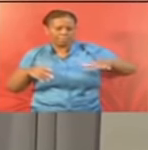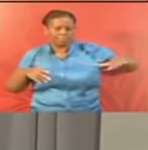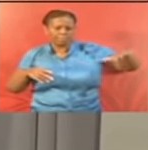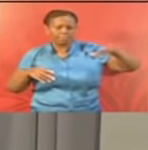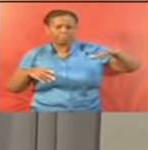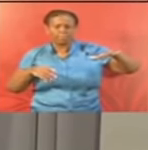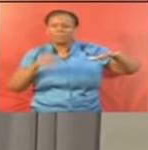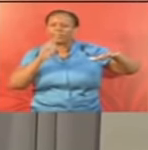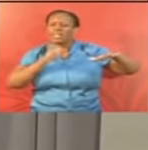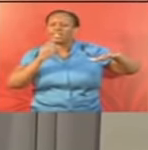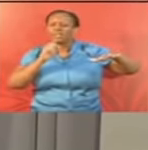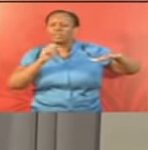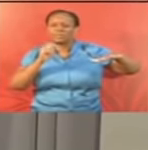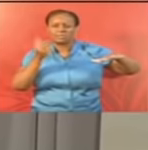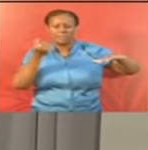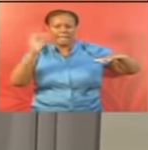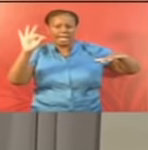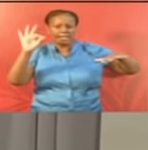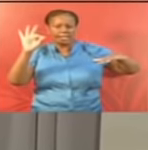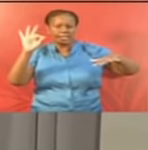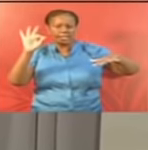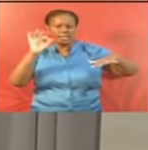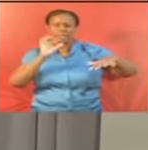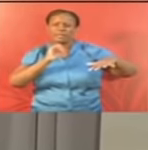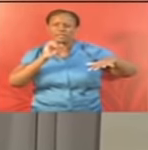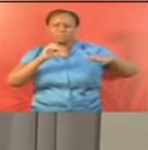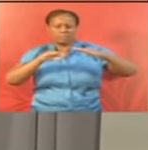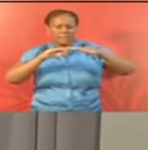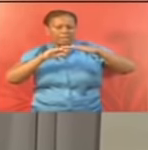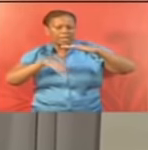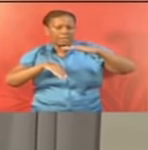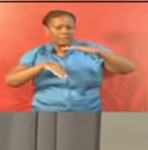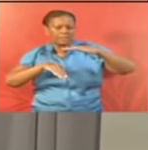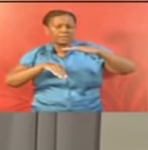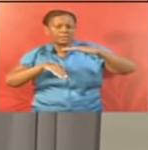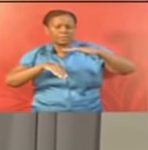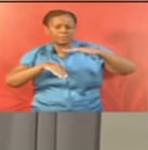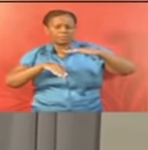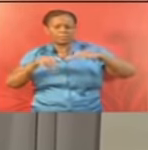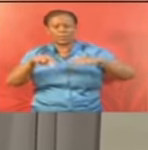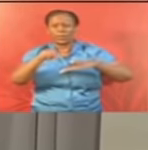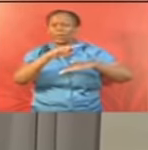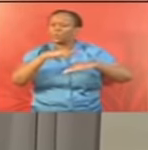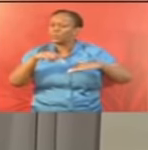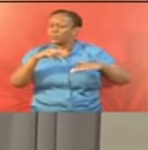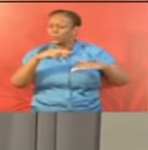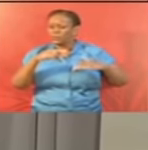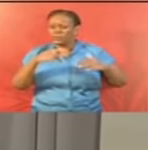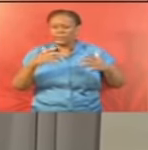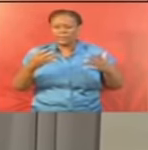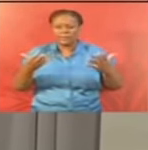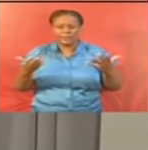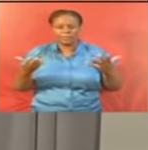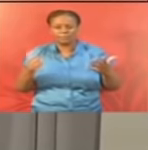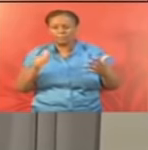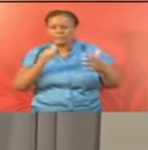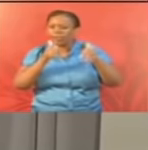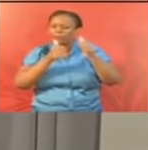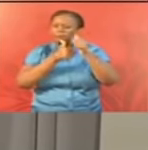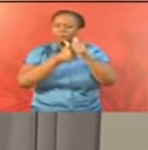people under 19, what are the figures for that demographic? And what is